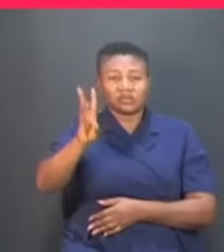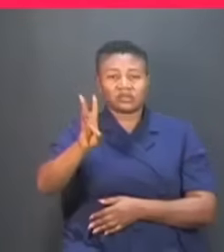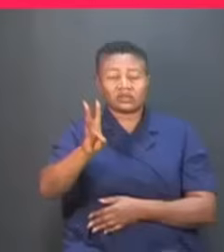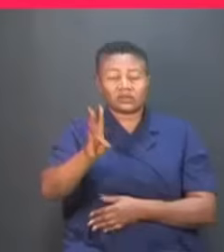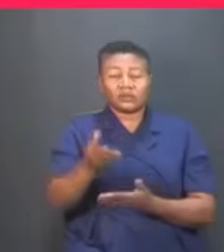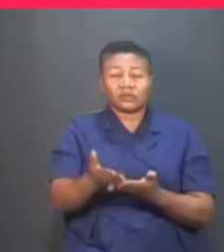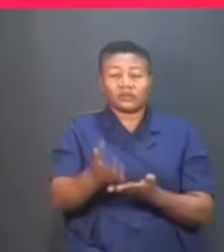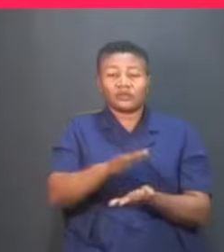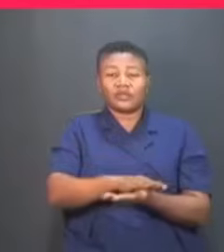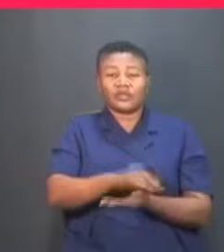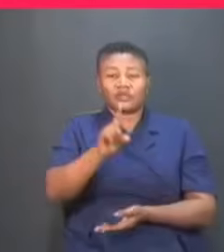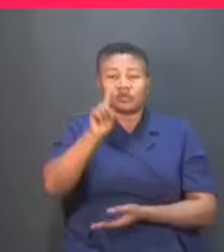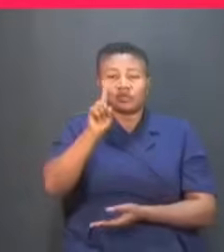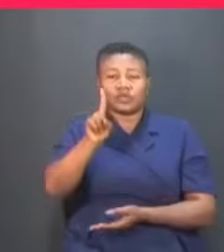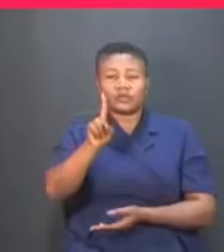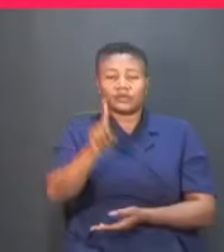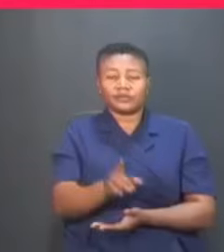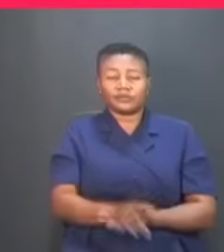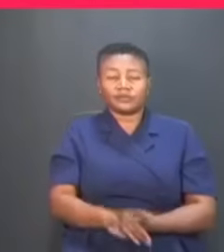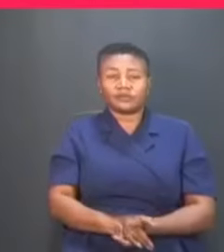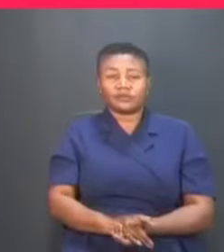Page 1.